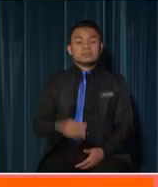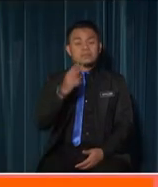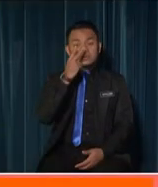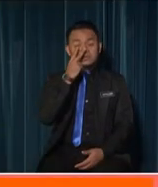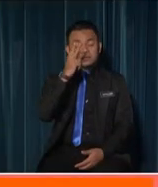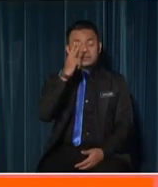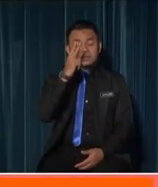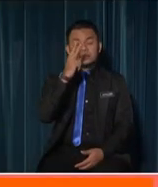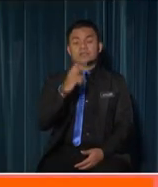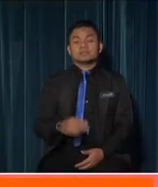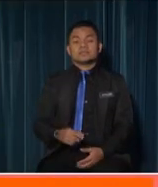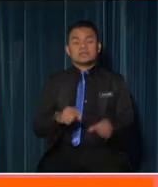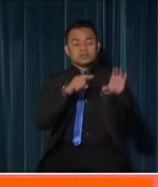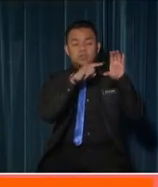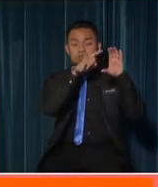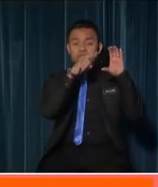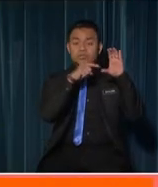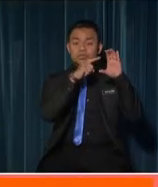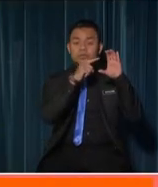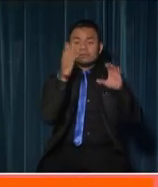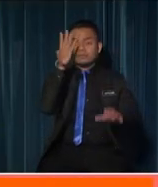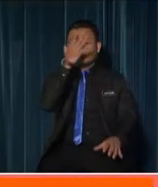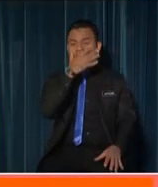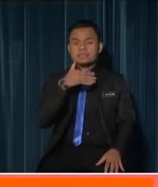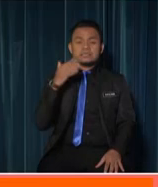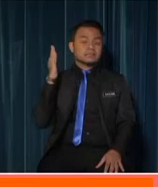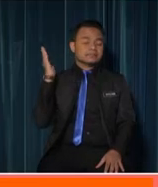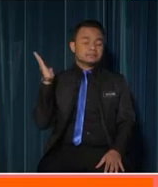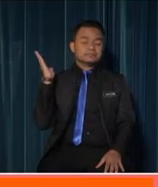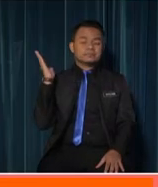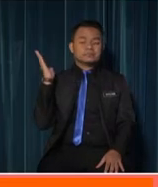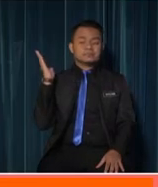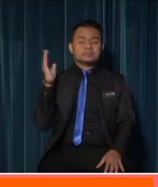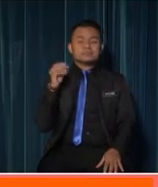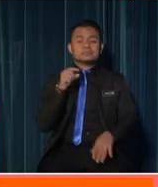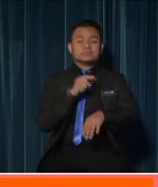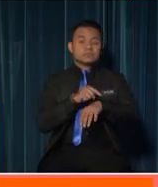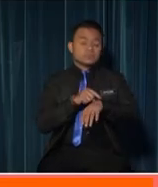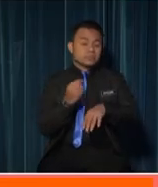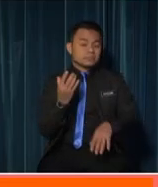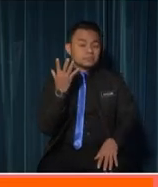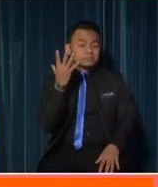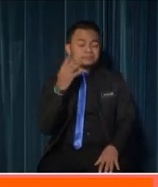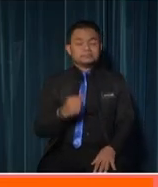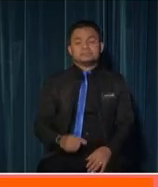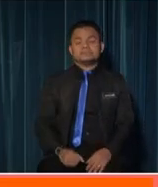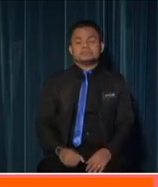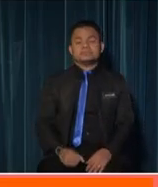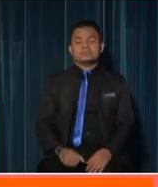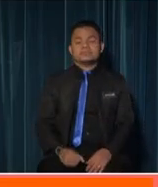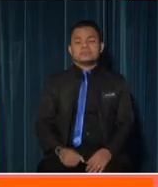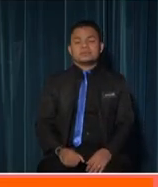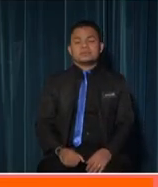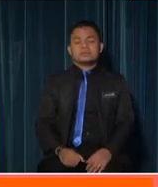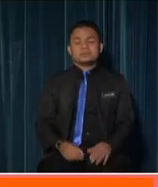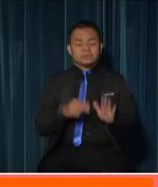Look at this clock face. What is the time? The hour hand